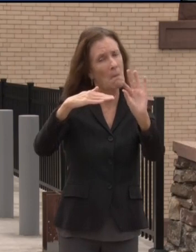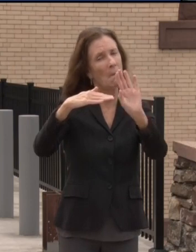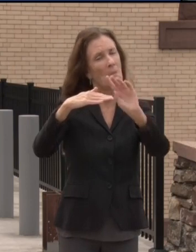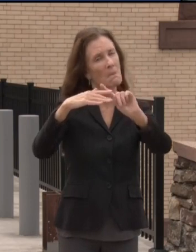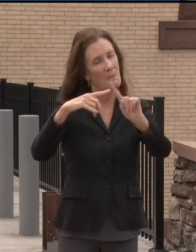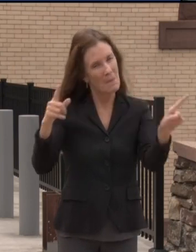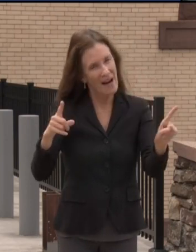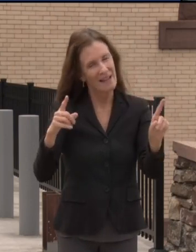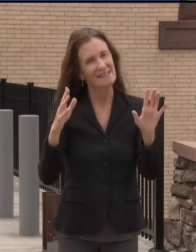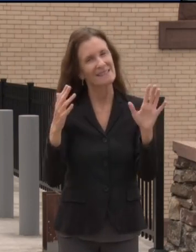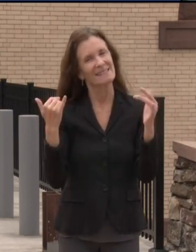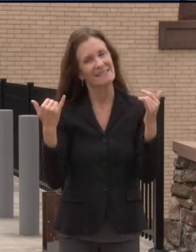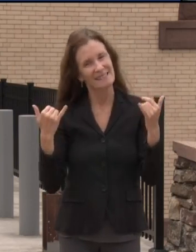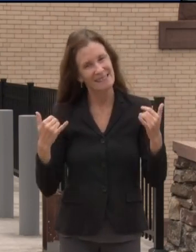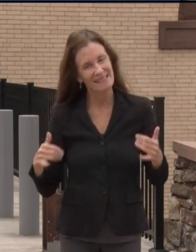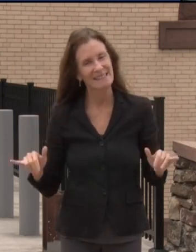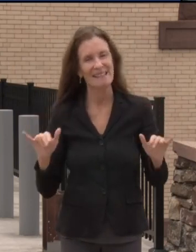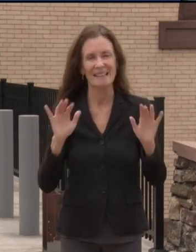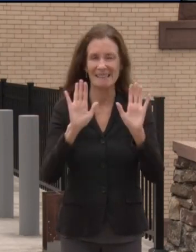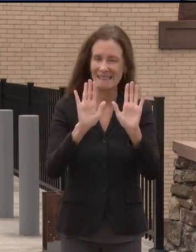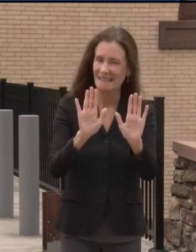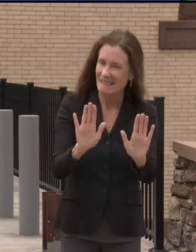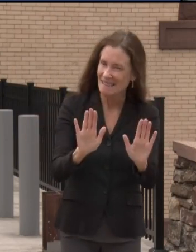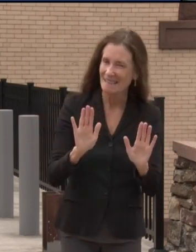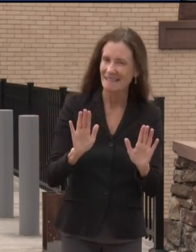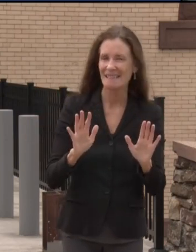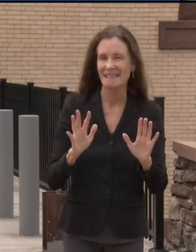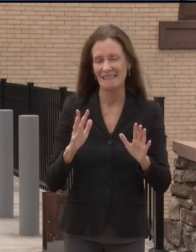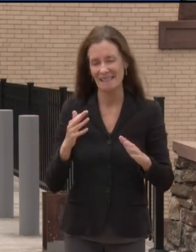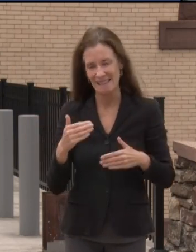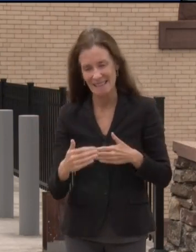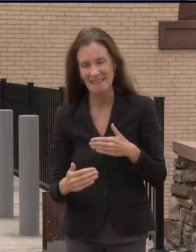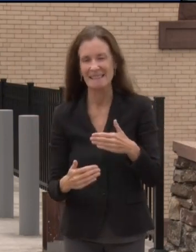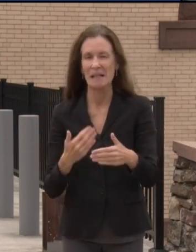where we live a life that is a lot more normal than the one we're living right now.